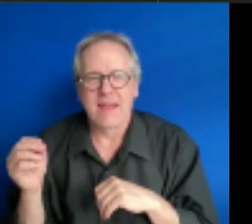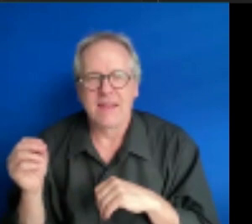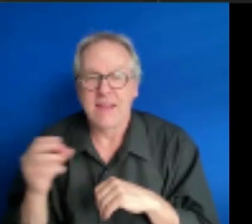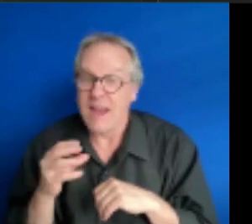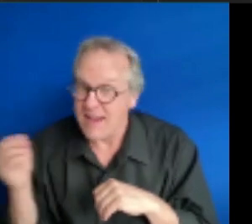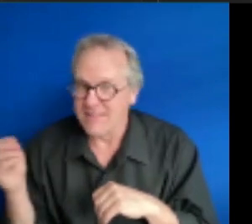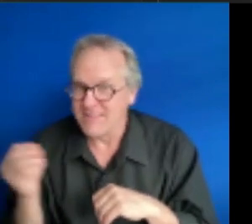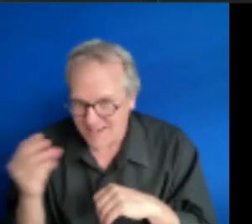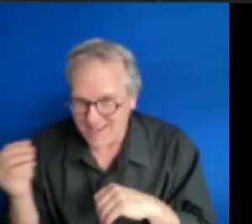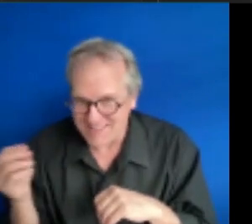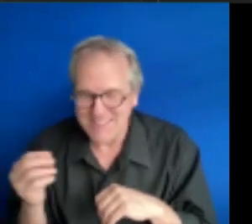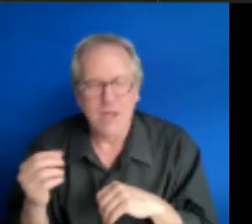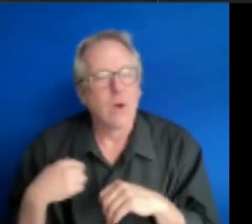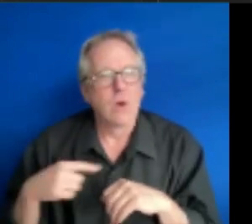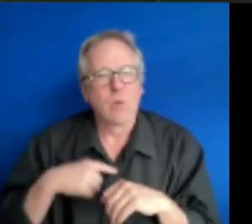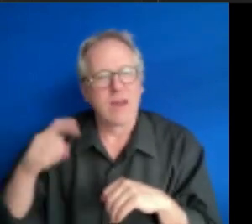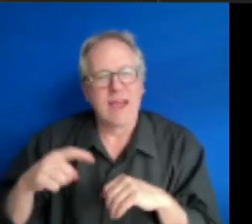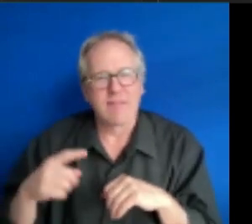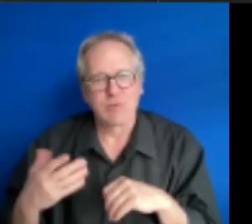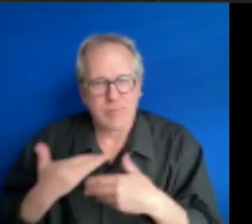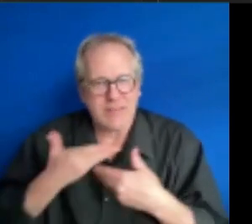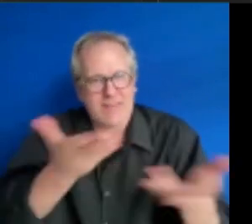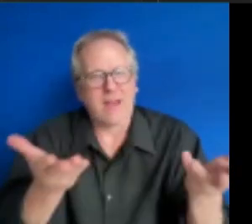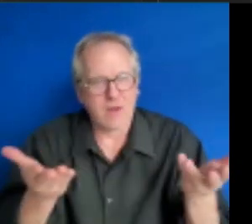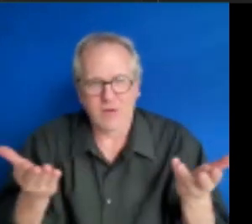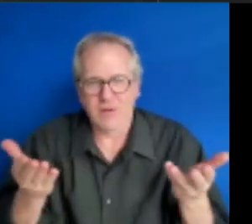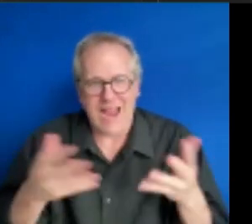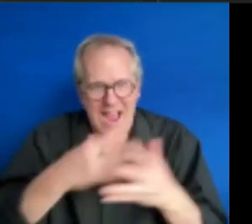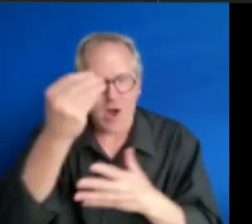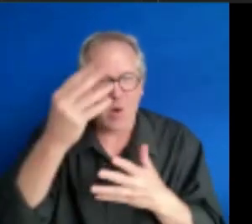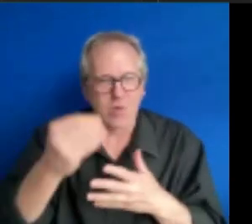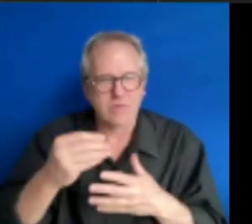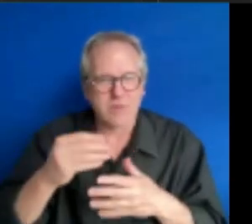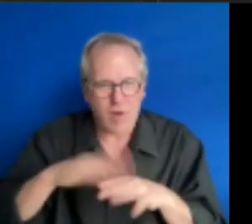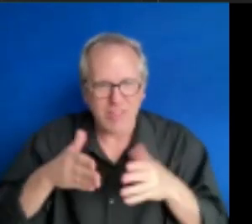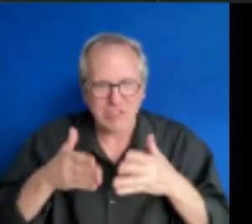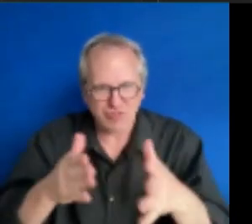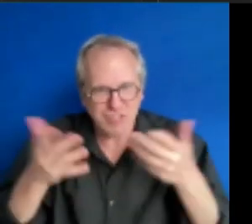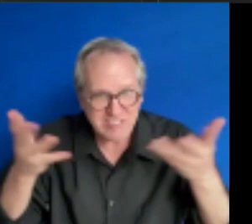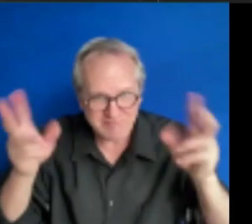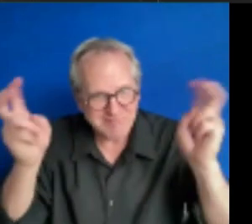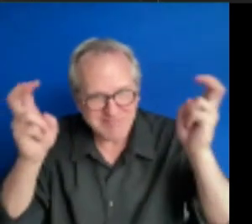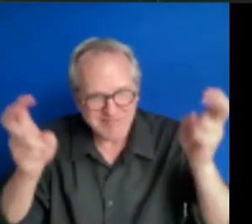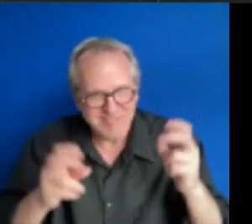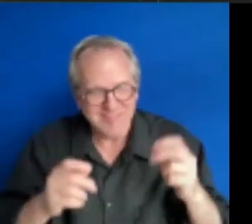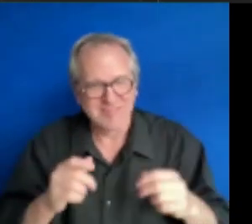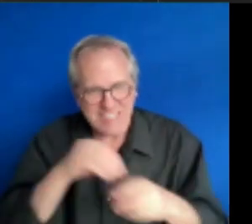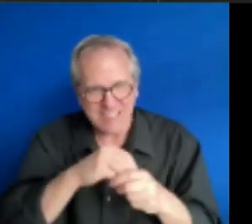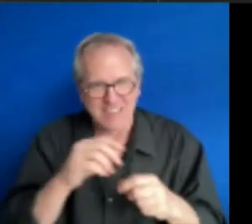And I think, again, we need to be out on the streets legislating. We need to work through